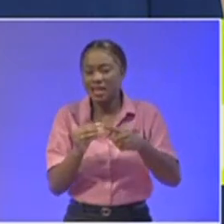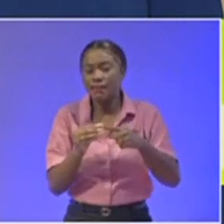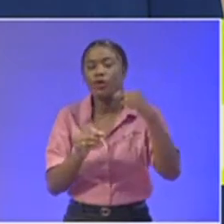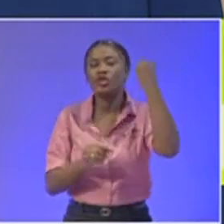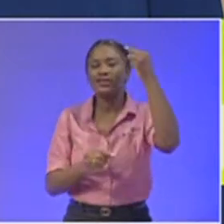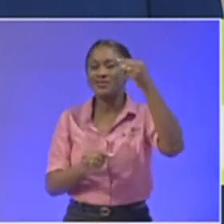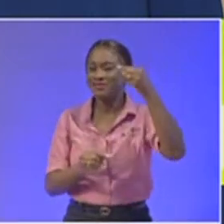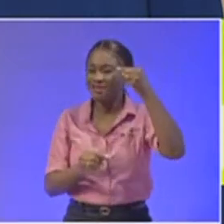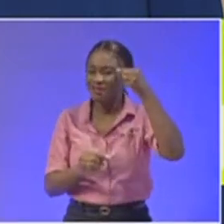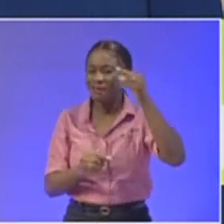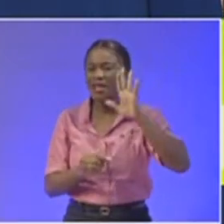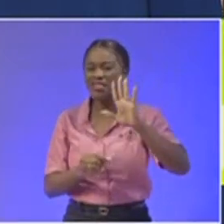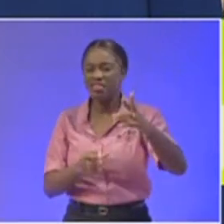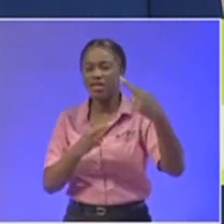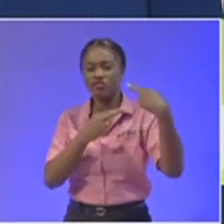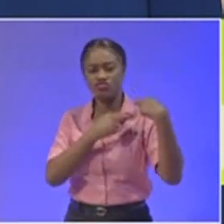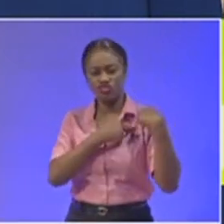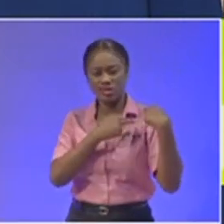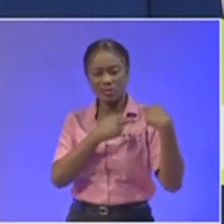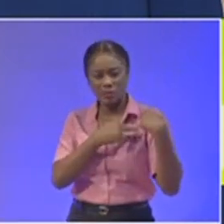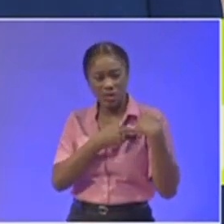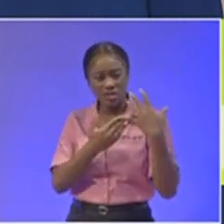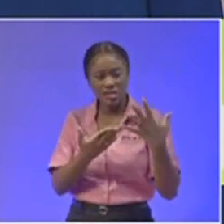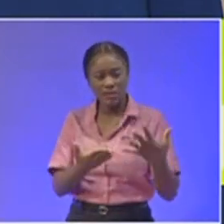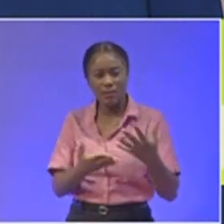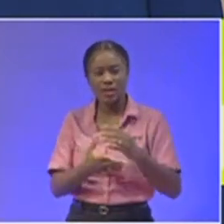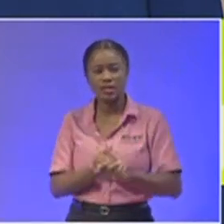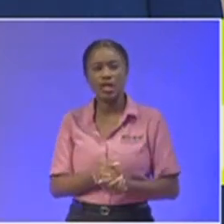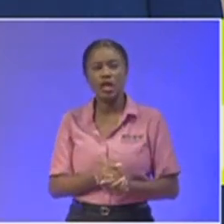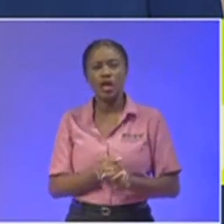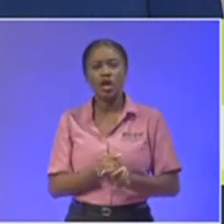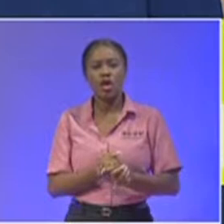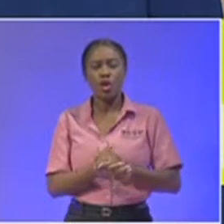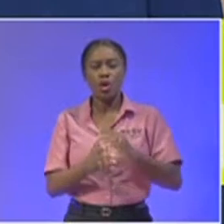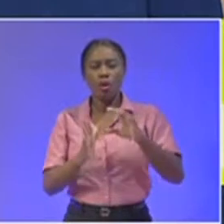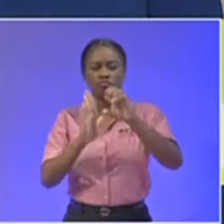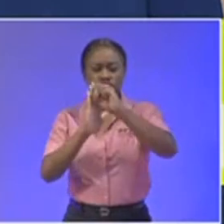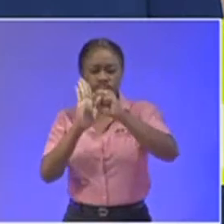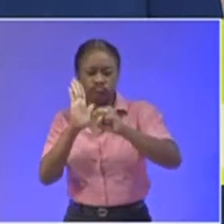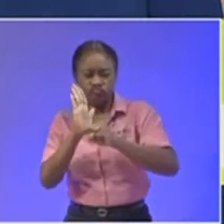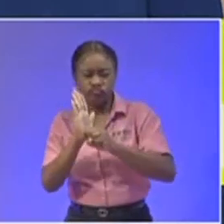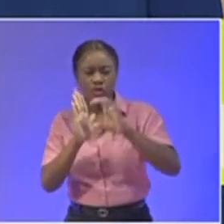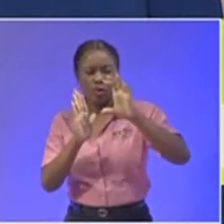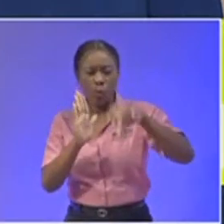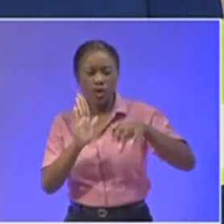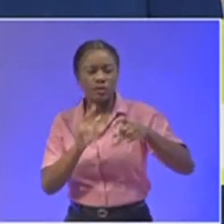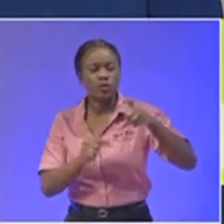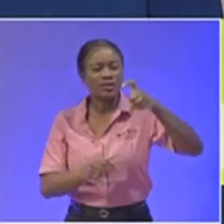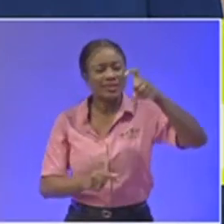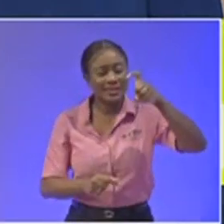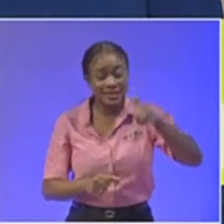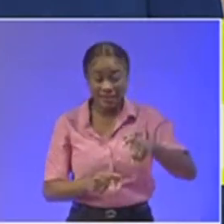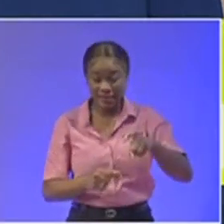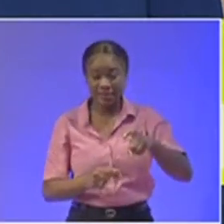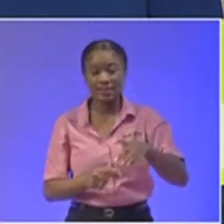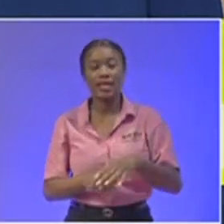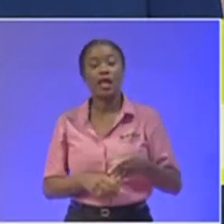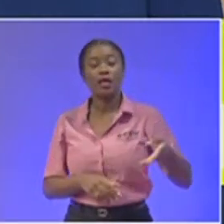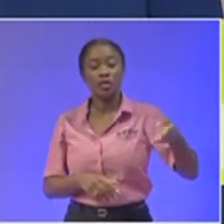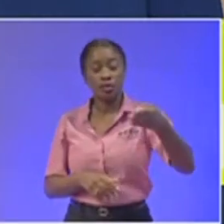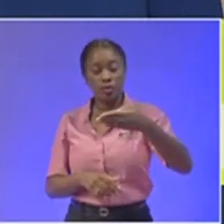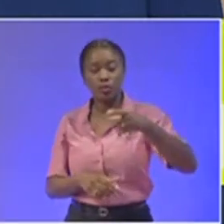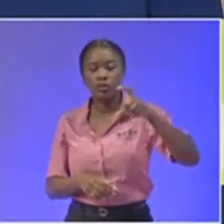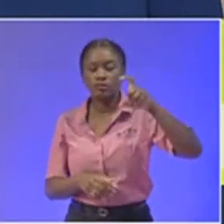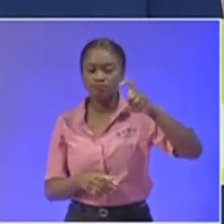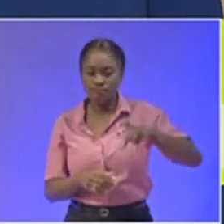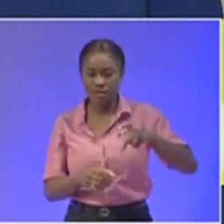state and the macro level kinds of intervention and reviews that are necessary as well, and those must